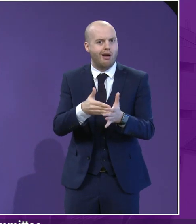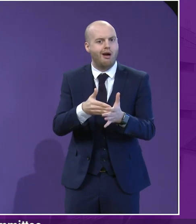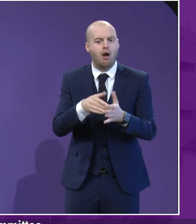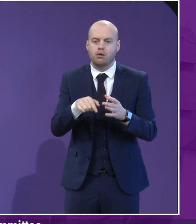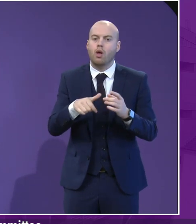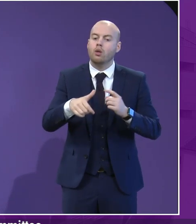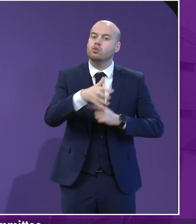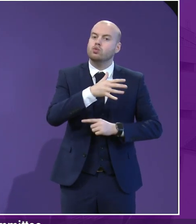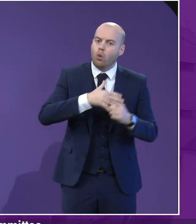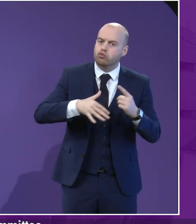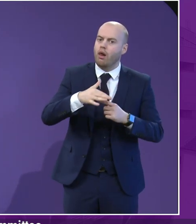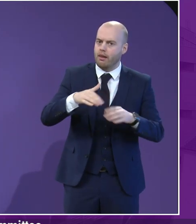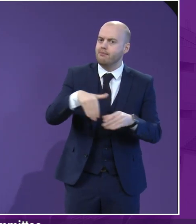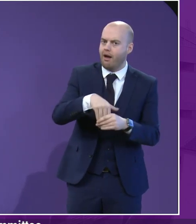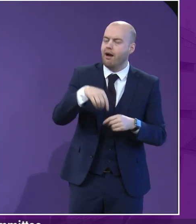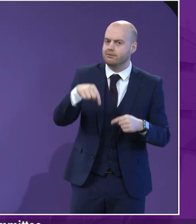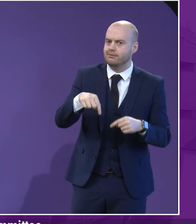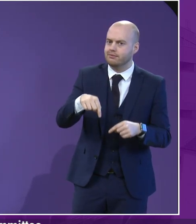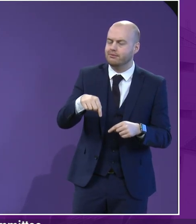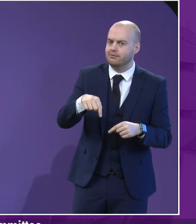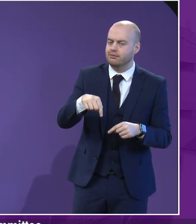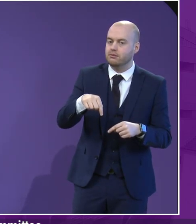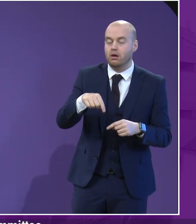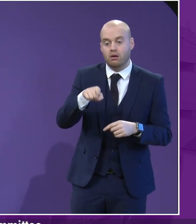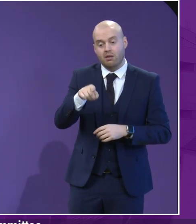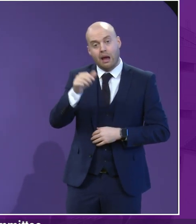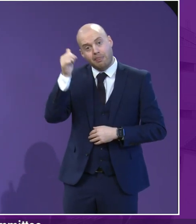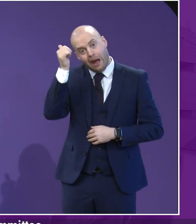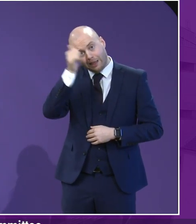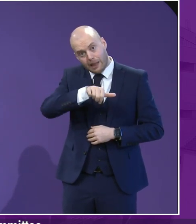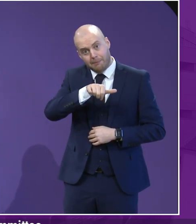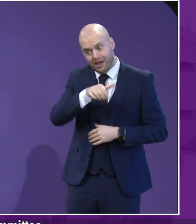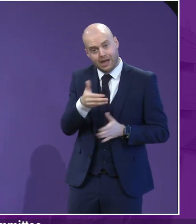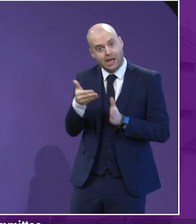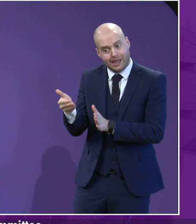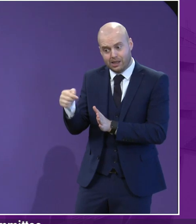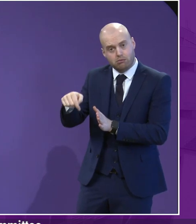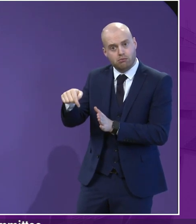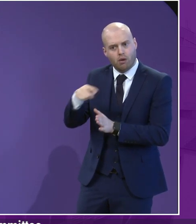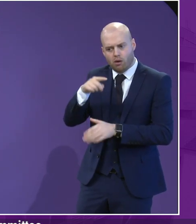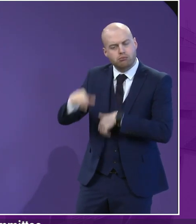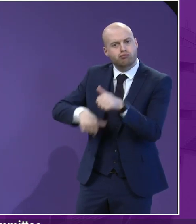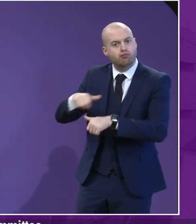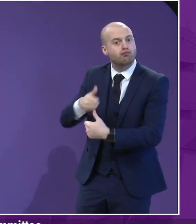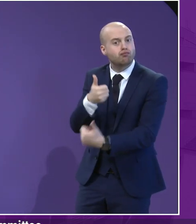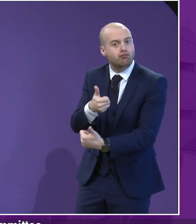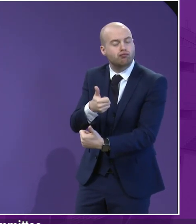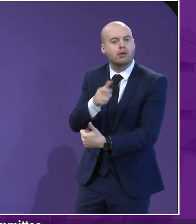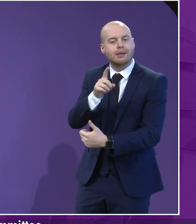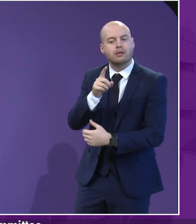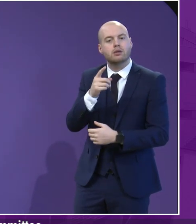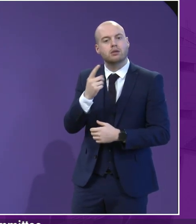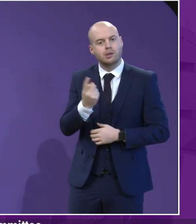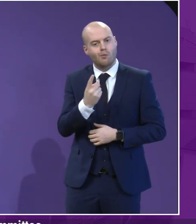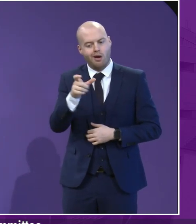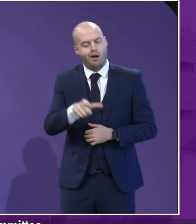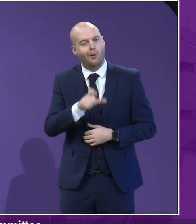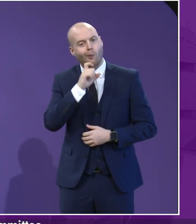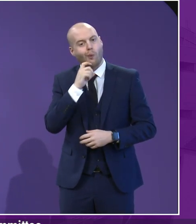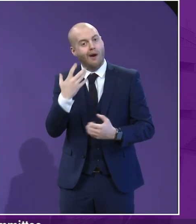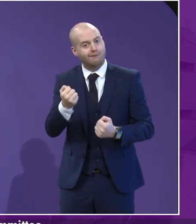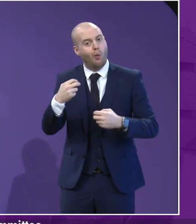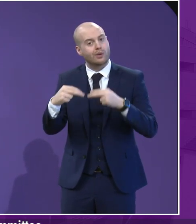Lauren. Yes, I'm sorry, quickly, that we've received quite a lot of calls to the helpline from parents or from autistic